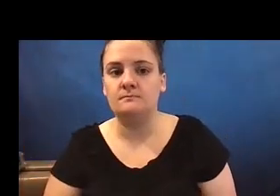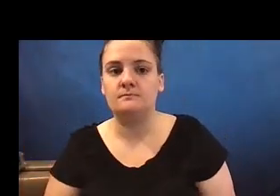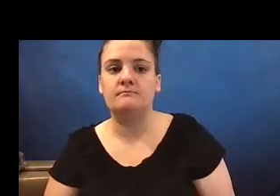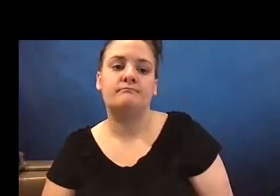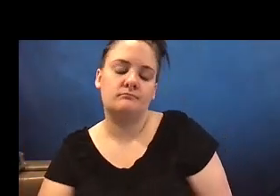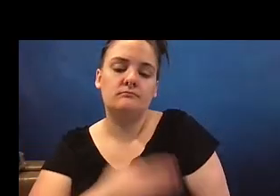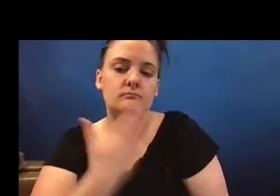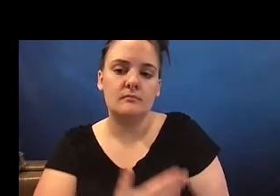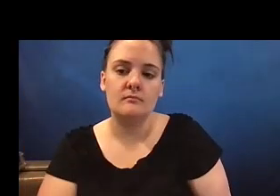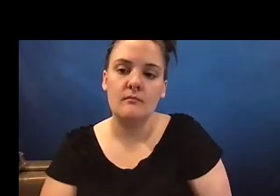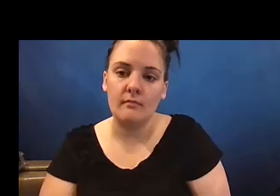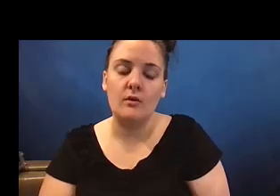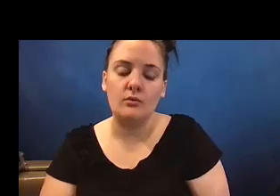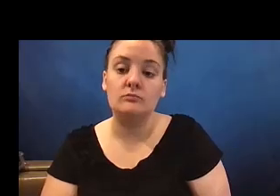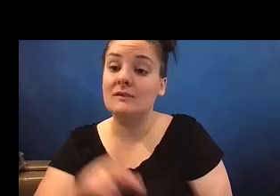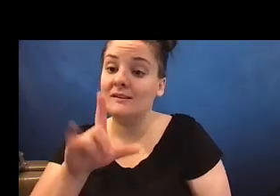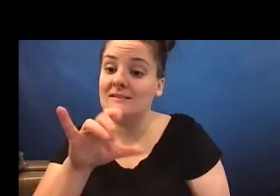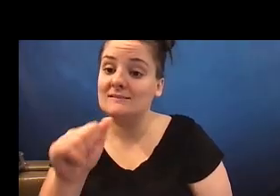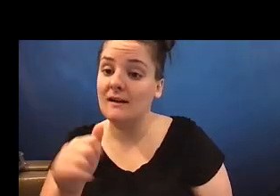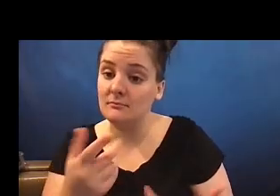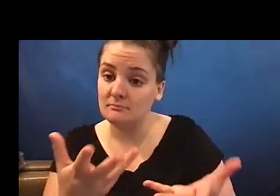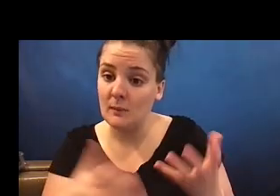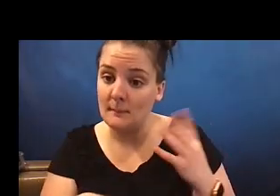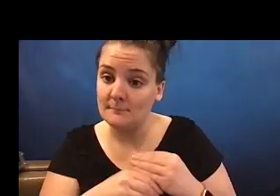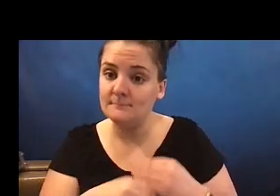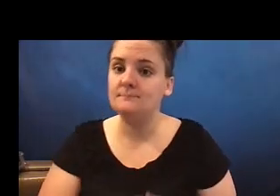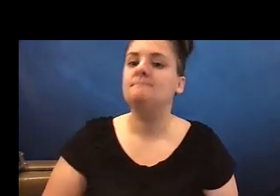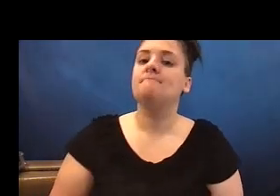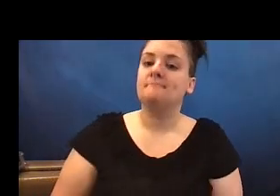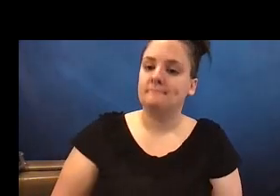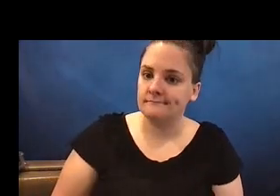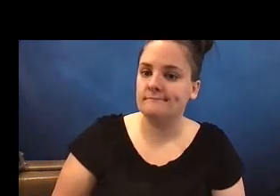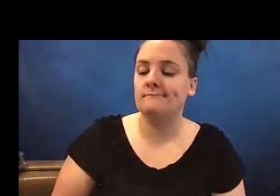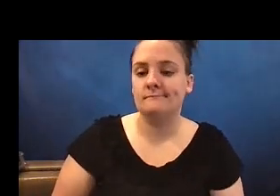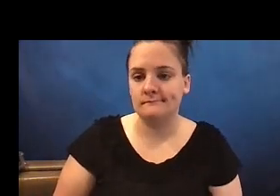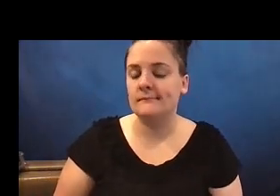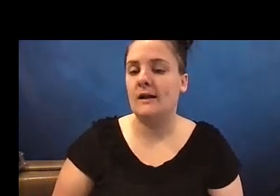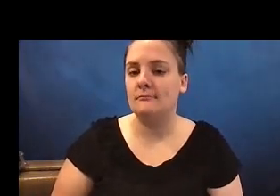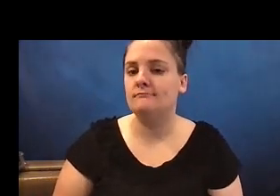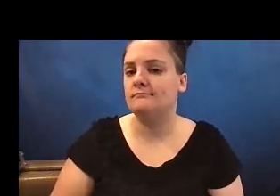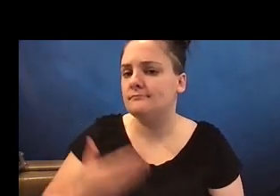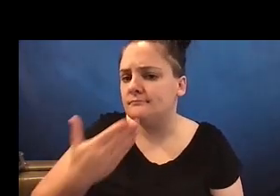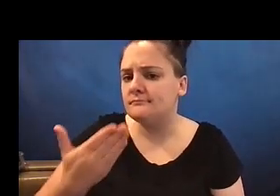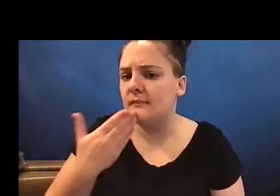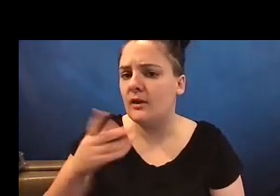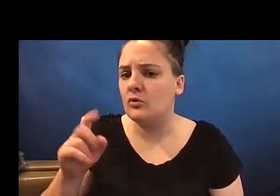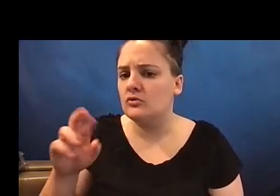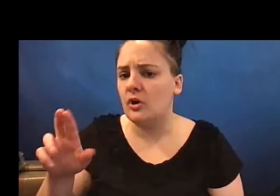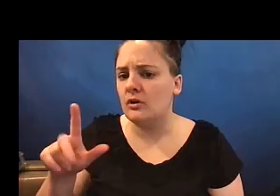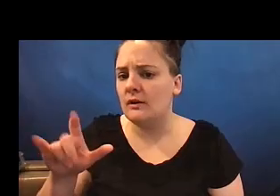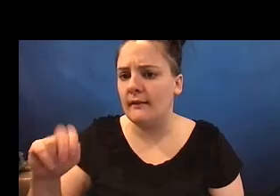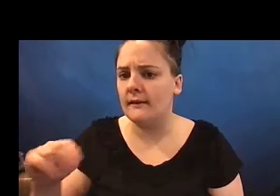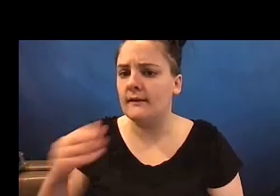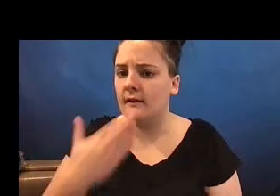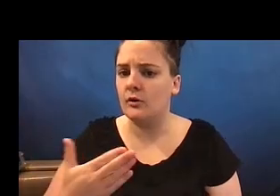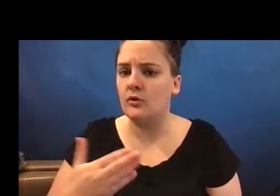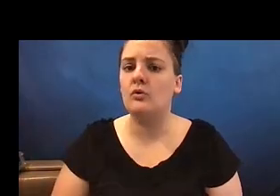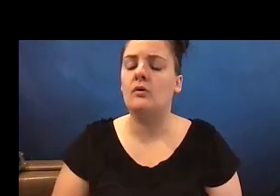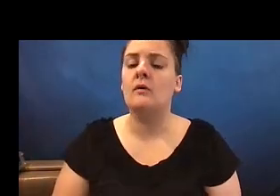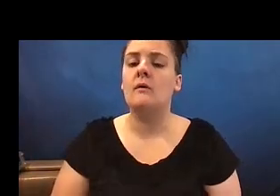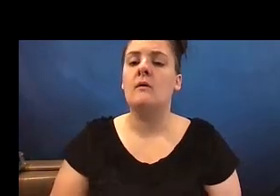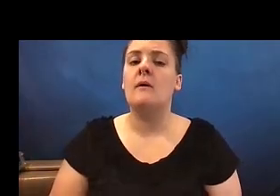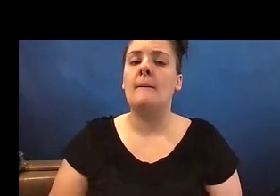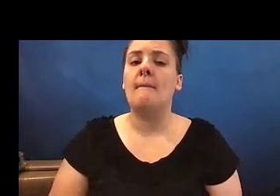Thank you. Donna, Lisa, anything to add? Yeah, I agree completely. Thank you, Dr. Lynn. I think that we're seeing